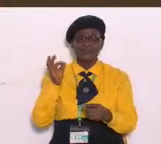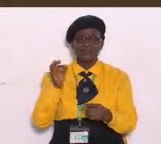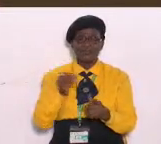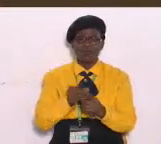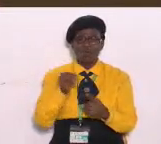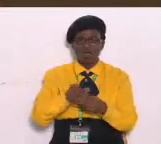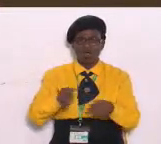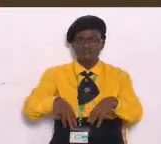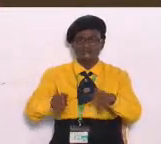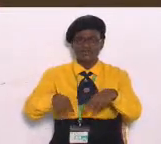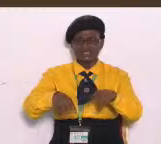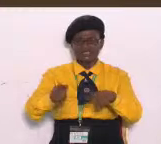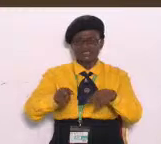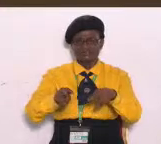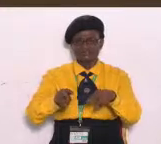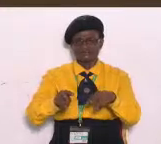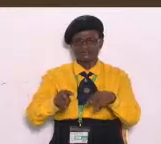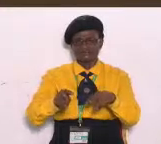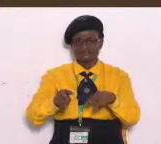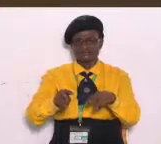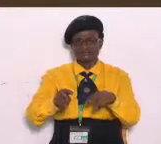or trade.